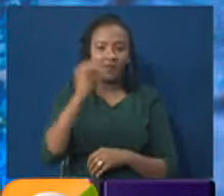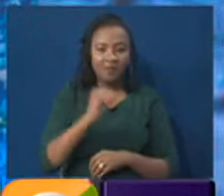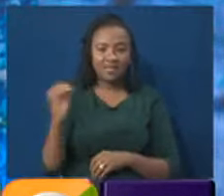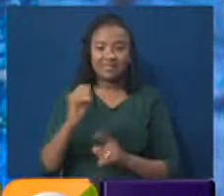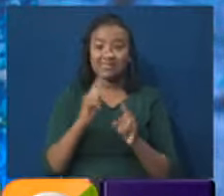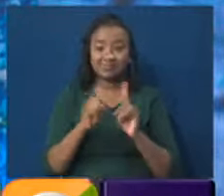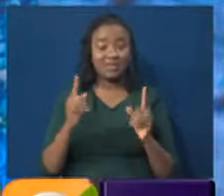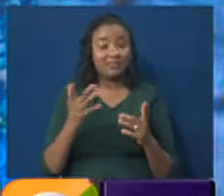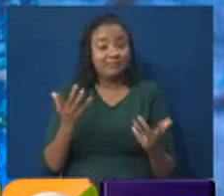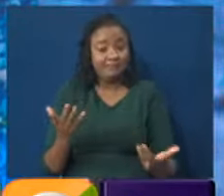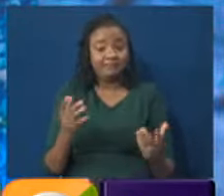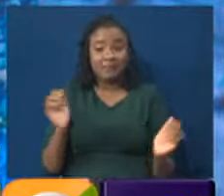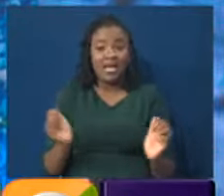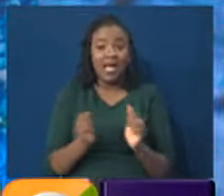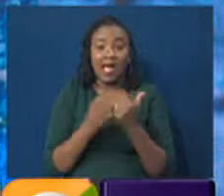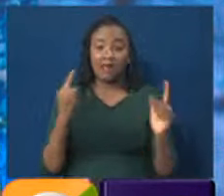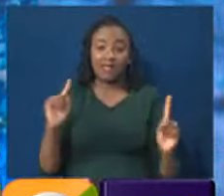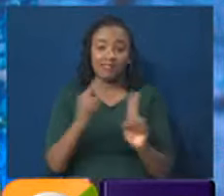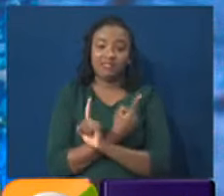be the case.